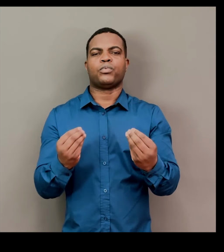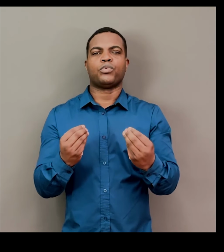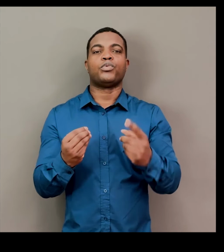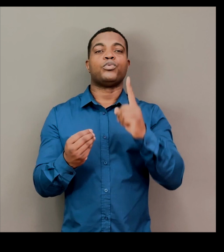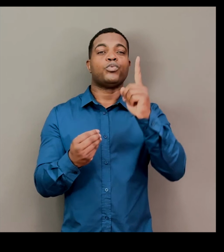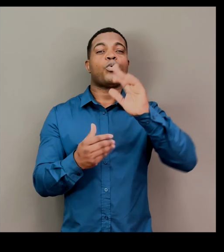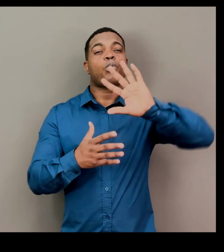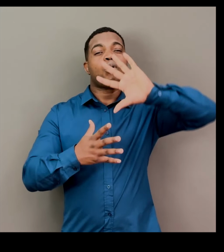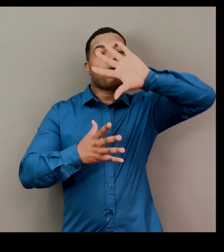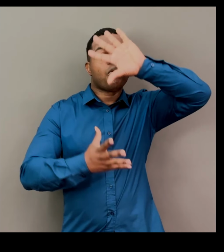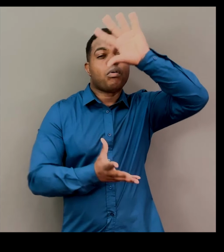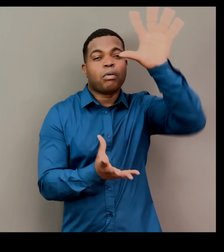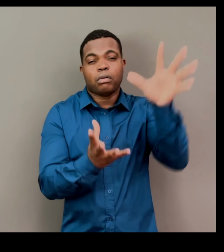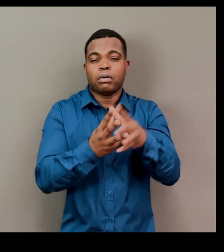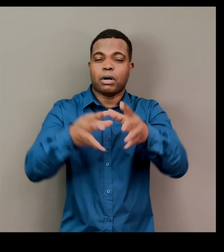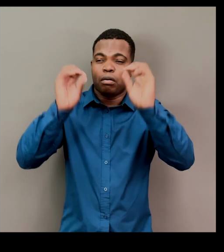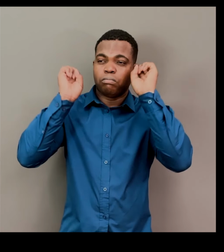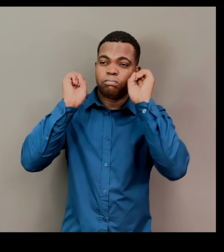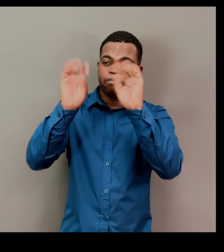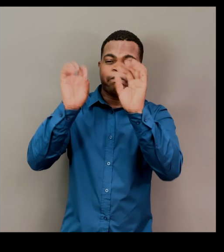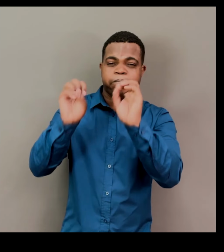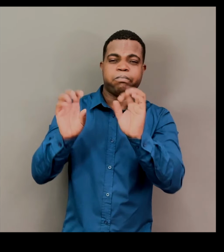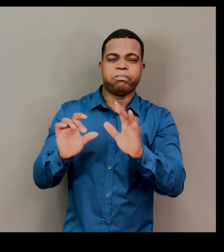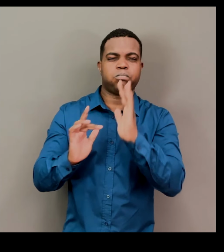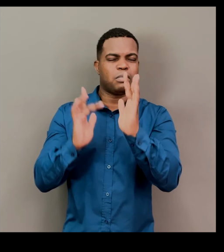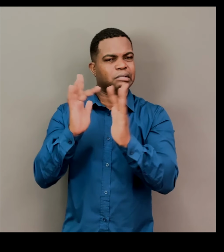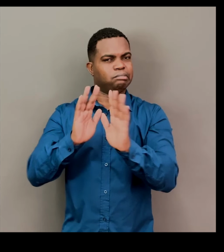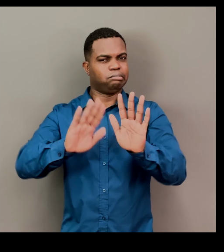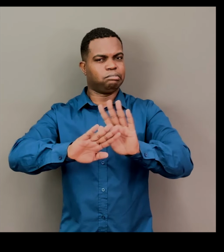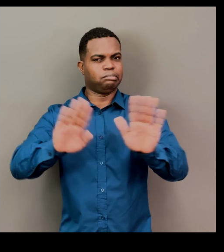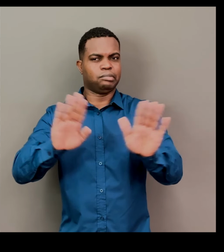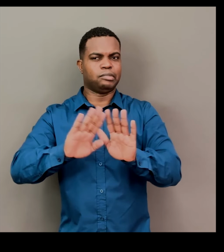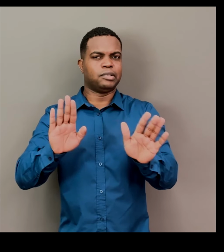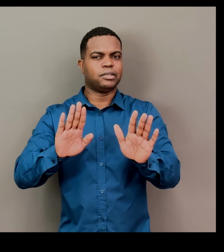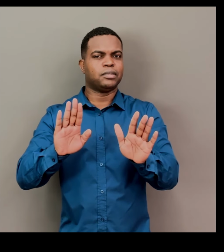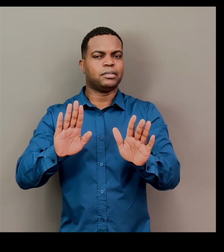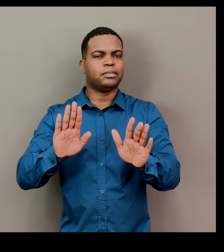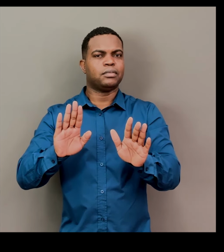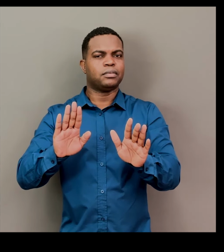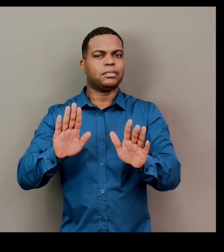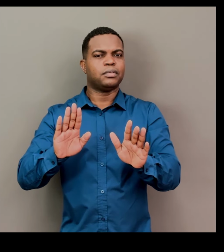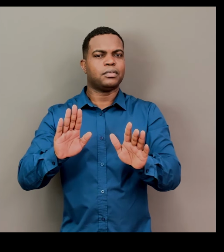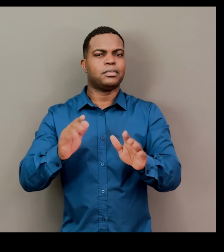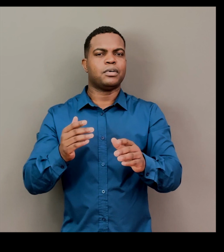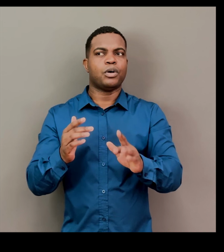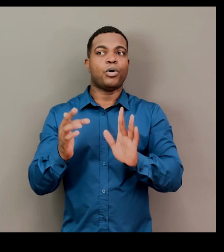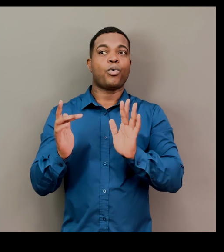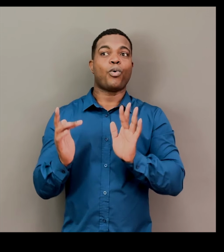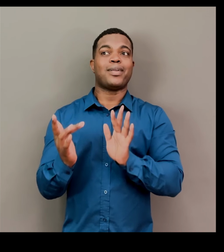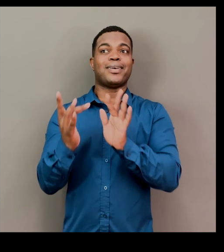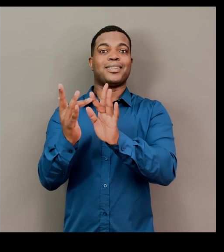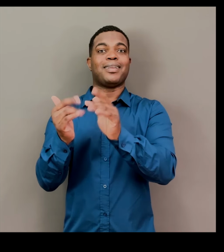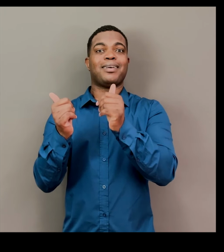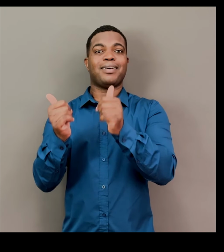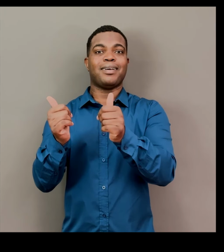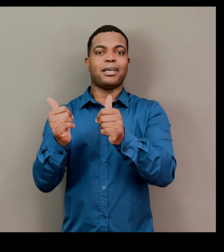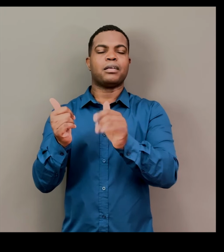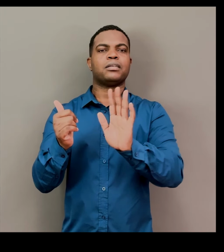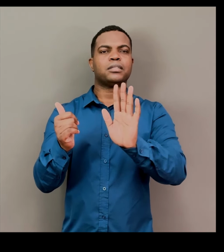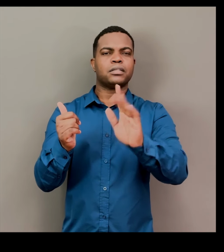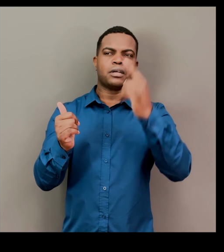not shared entirely on social media. Social media will always be a trade-off between connection